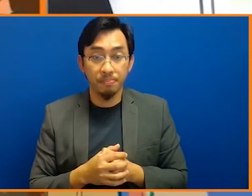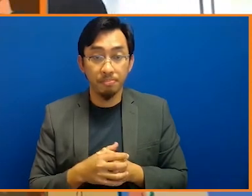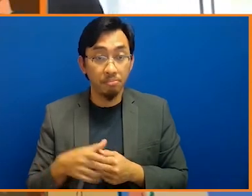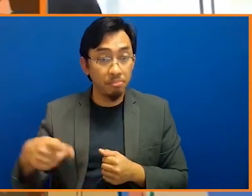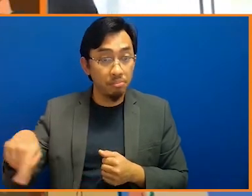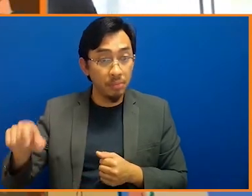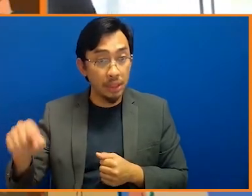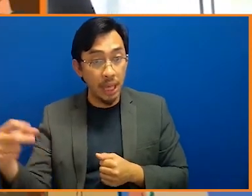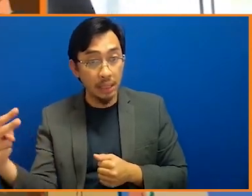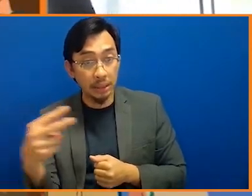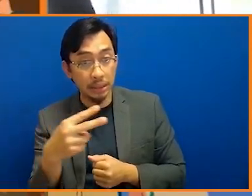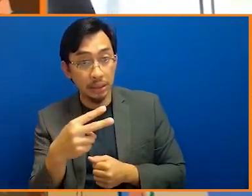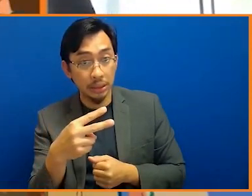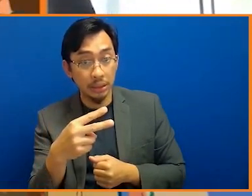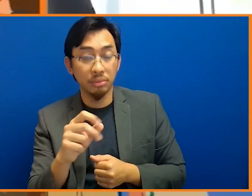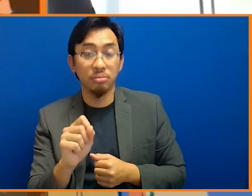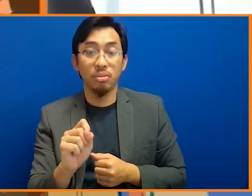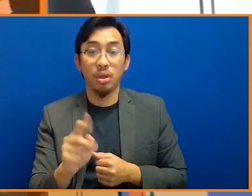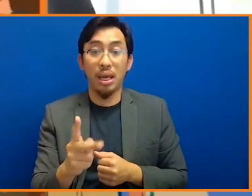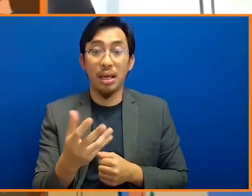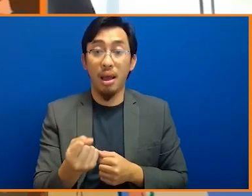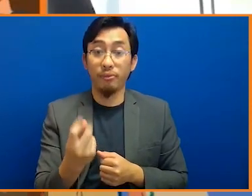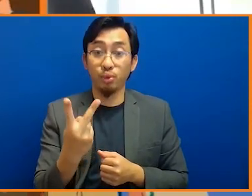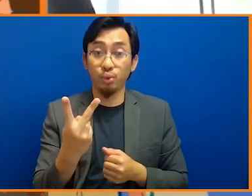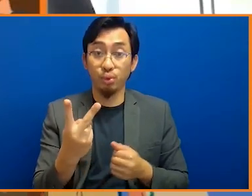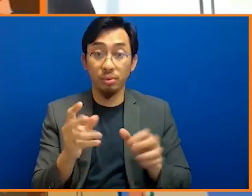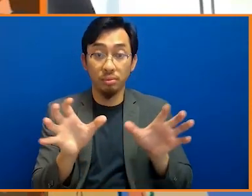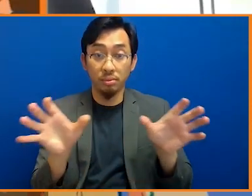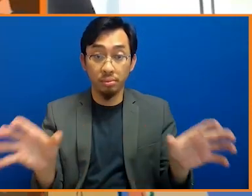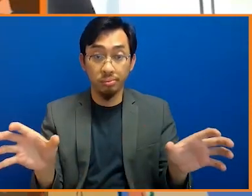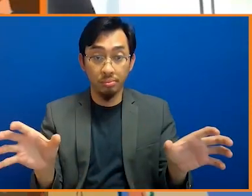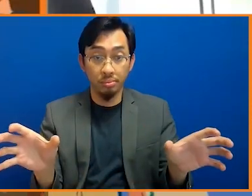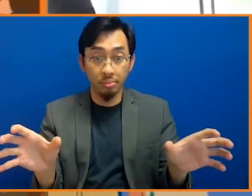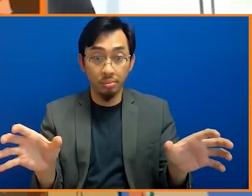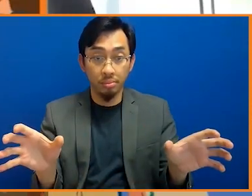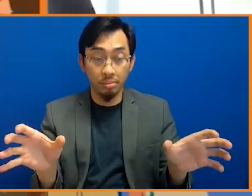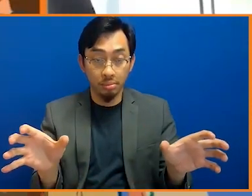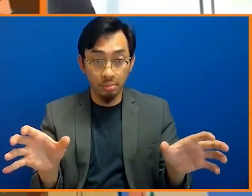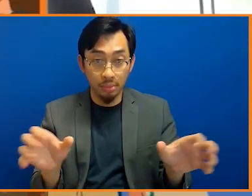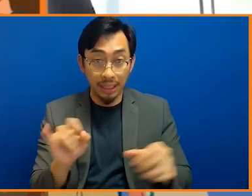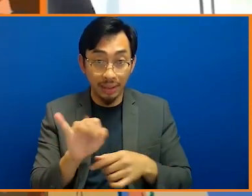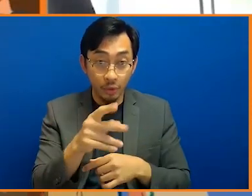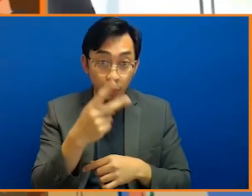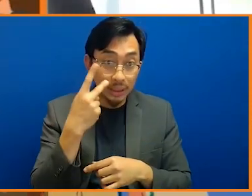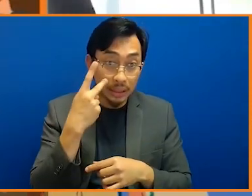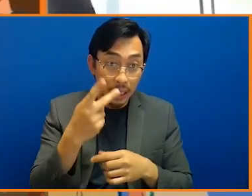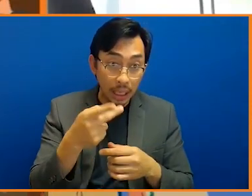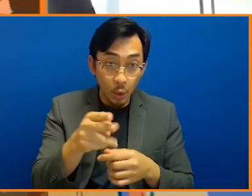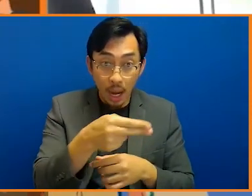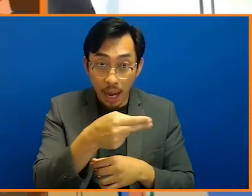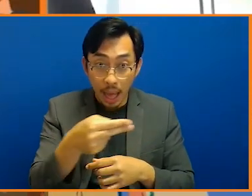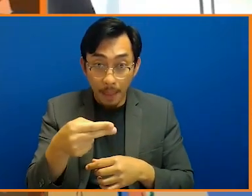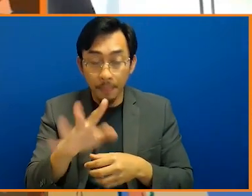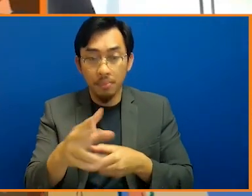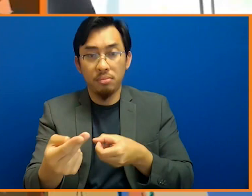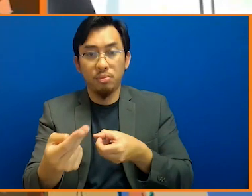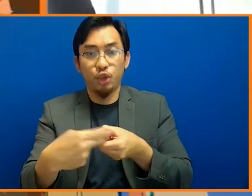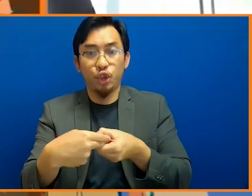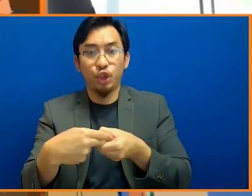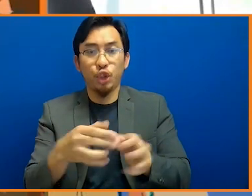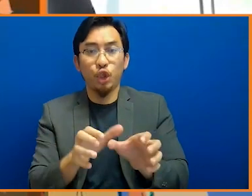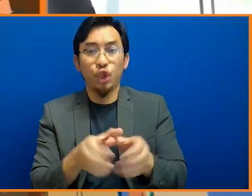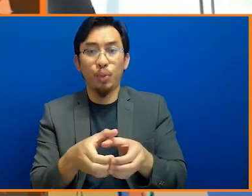They can see this. Okay. So you see that there are two groups over here. If you see your name in group one, so